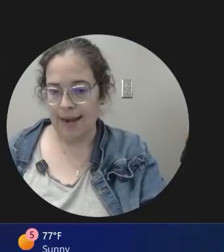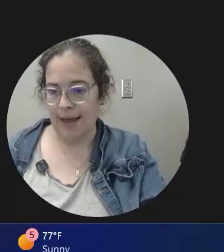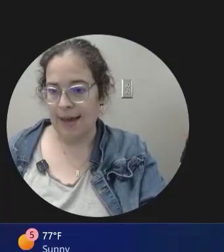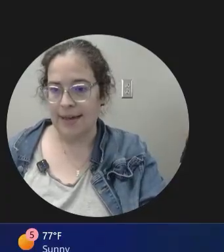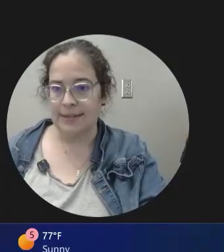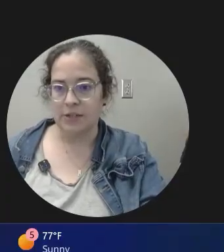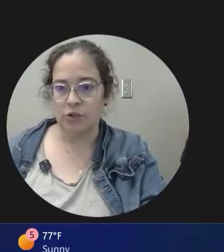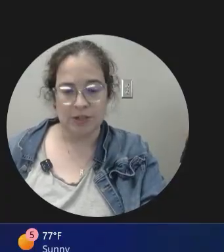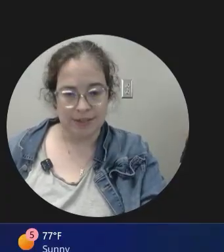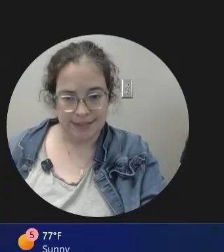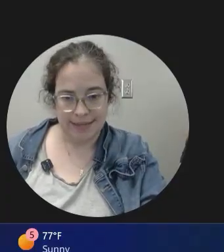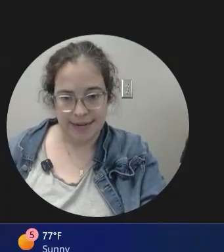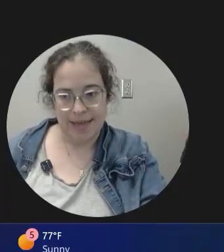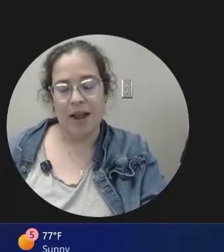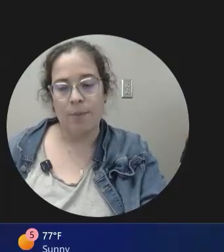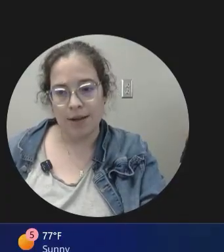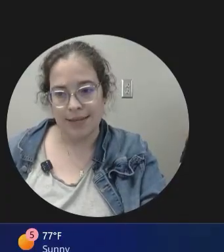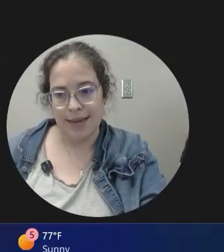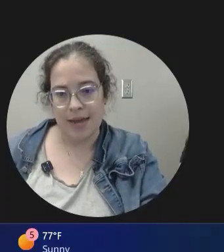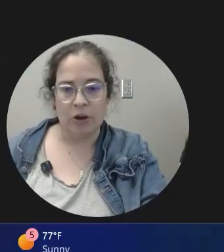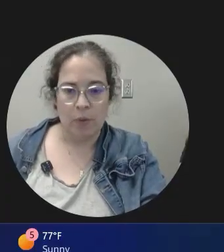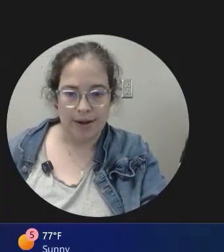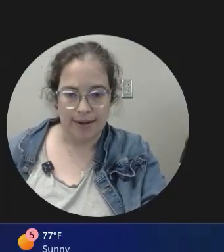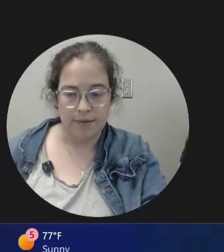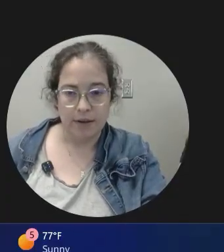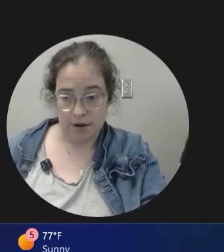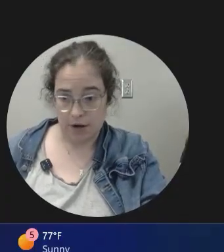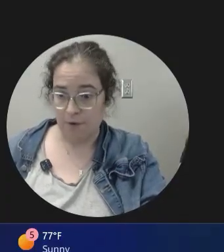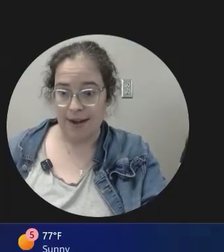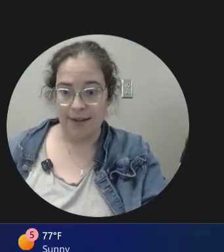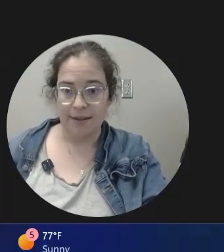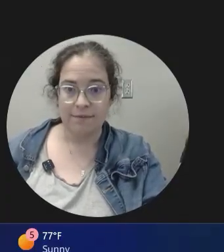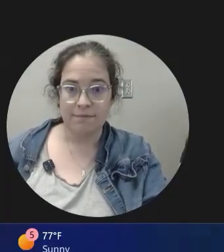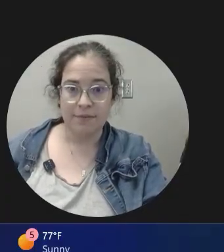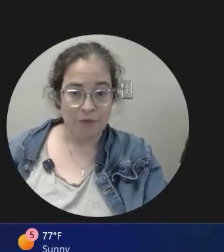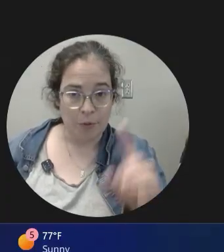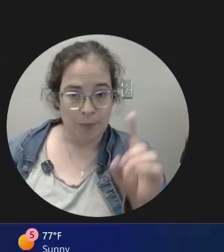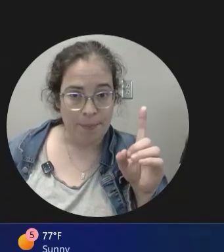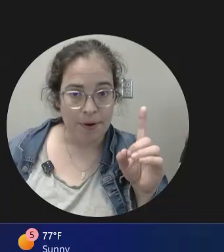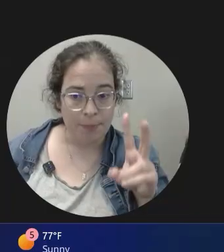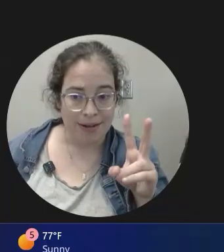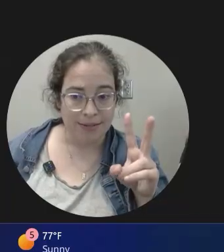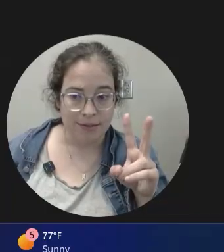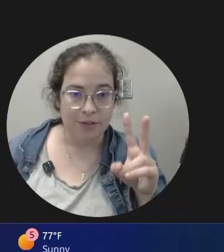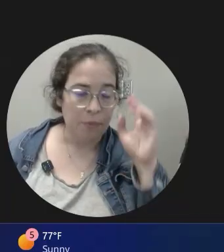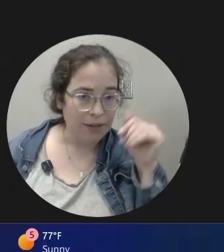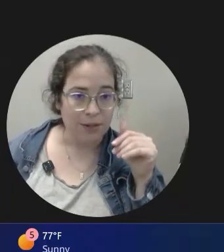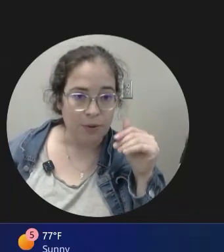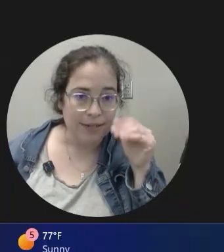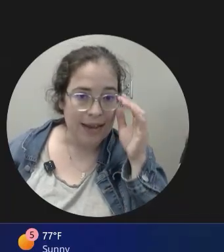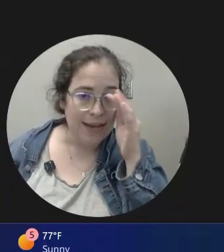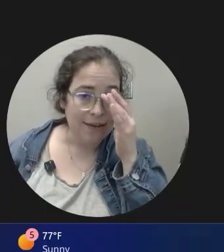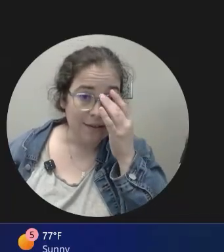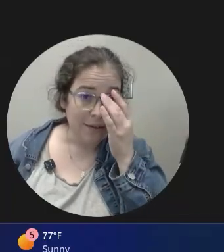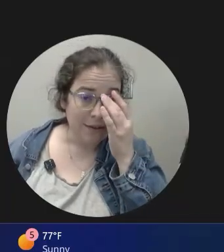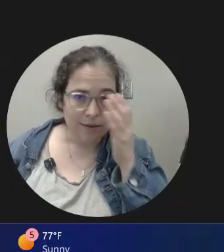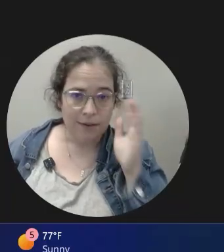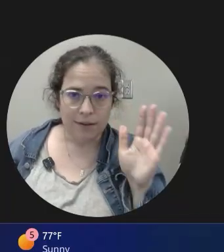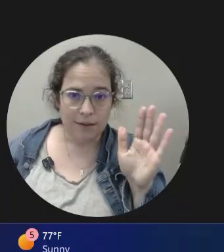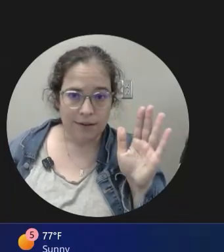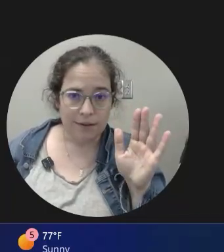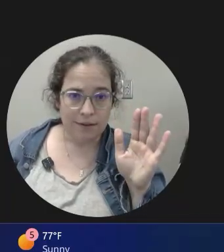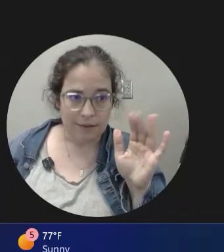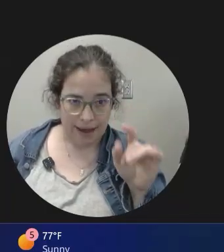I'm going to go ahead and just listen, and then I'll pause it and rewind it. Are you ready? You have your paper, your pencil, you've marked it 1 to